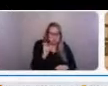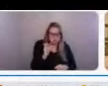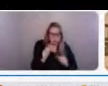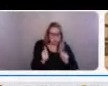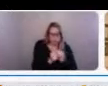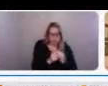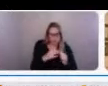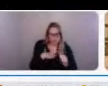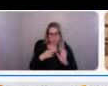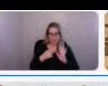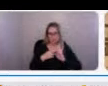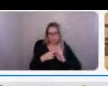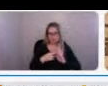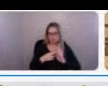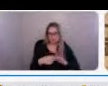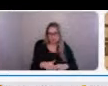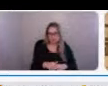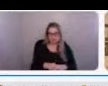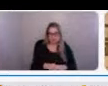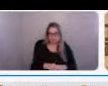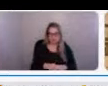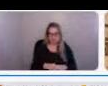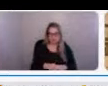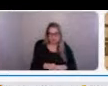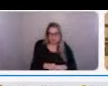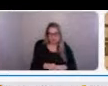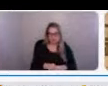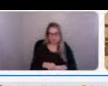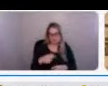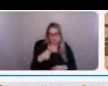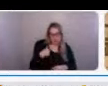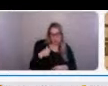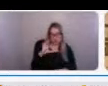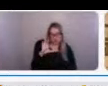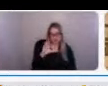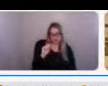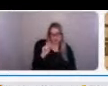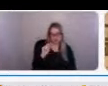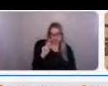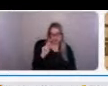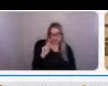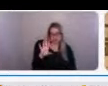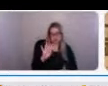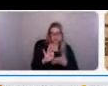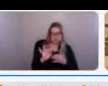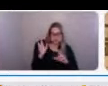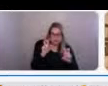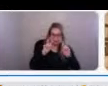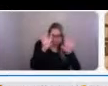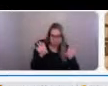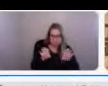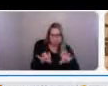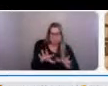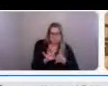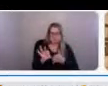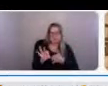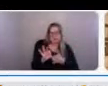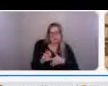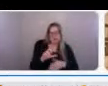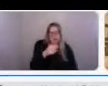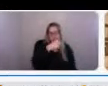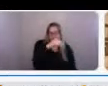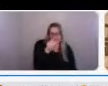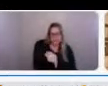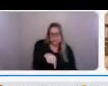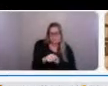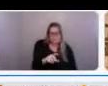my representation i was a census worker here in arizona so i know glendale has become more